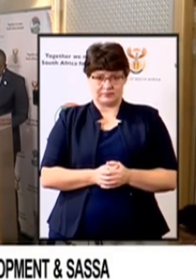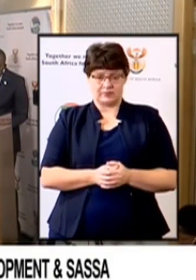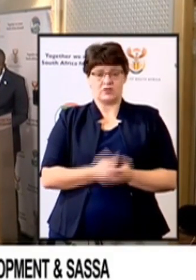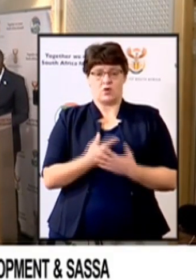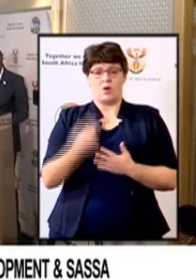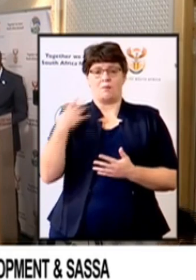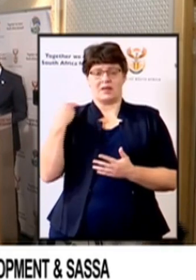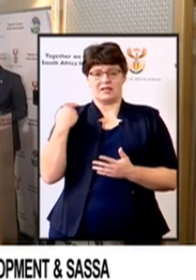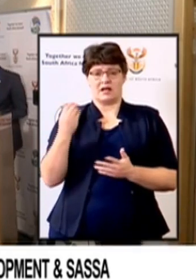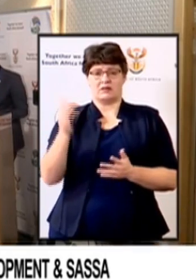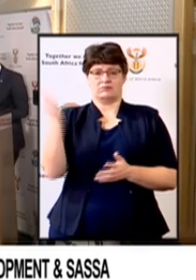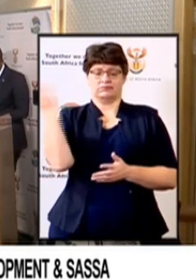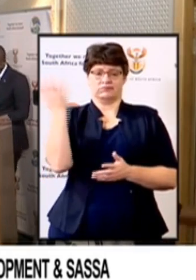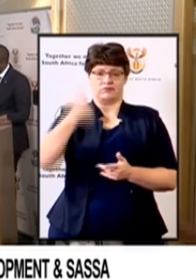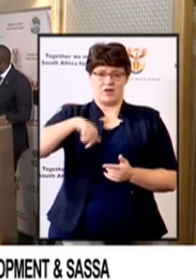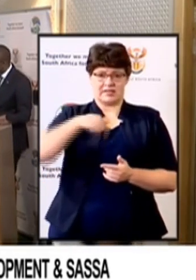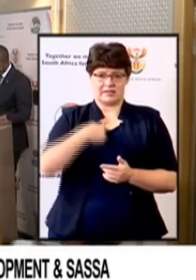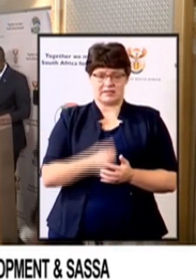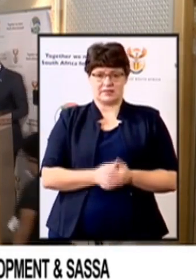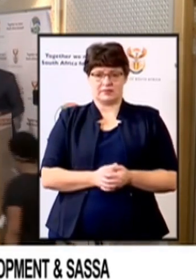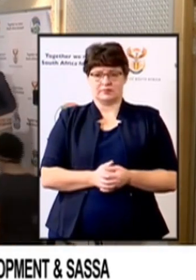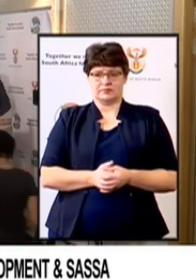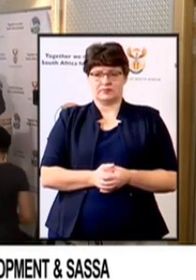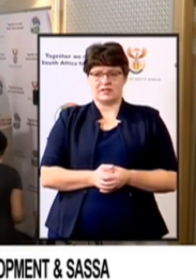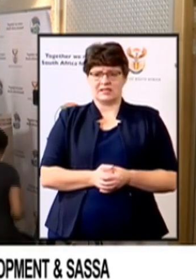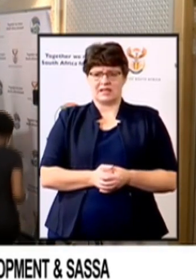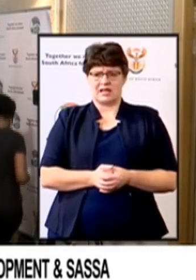Minister to address us. Minister.